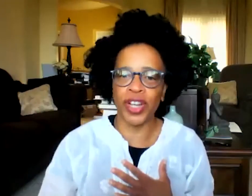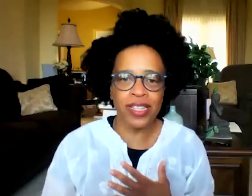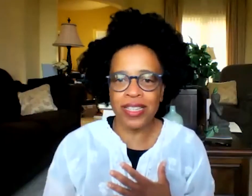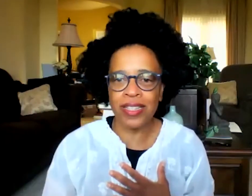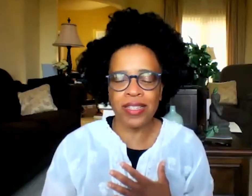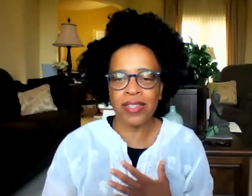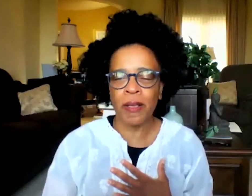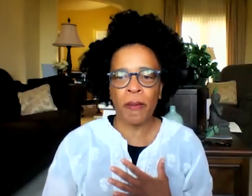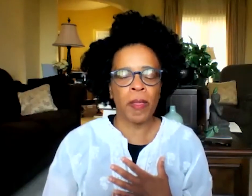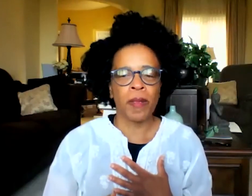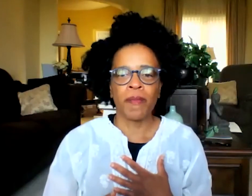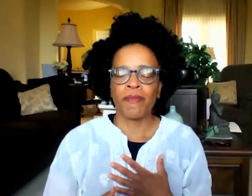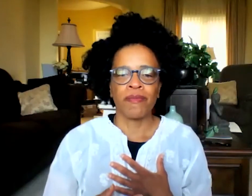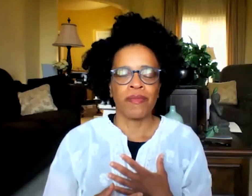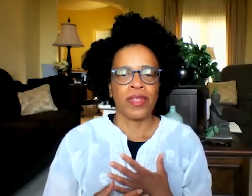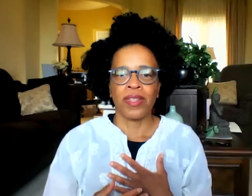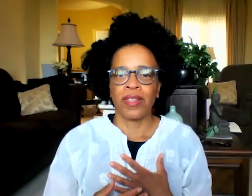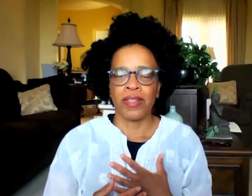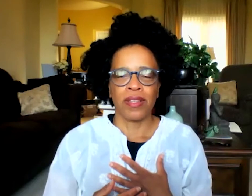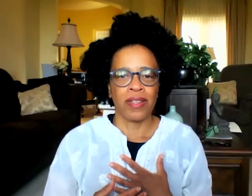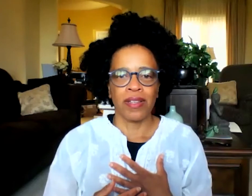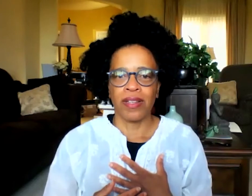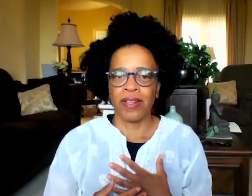notion of justice.